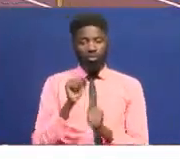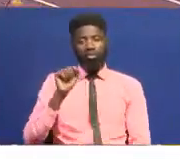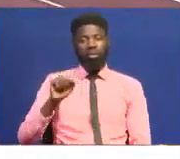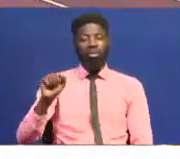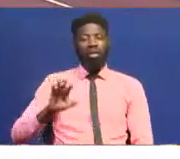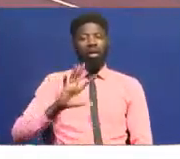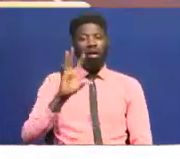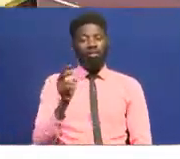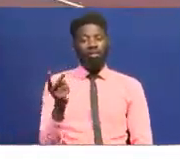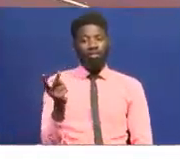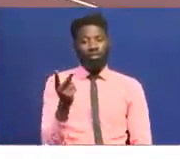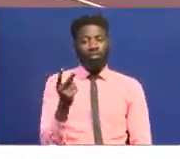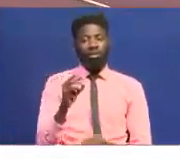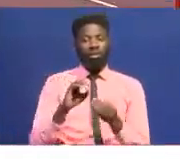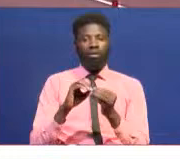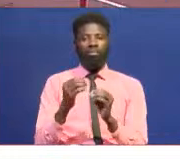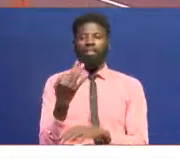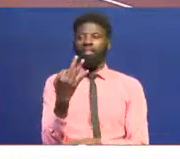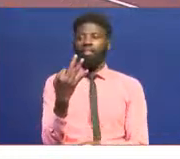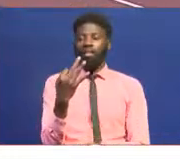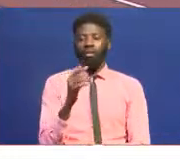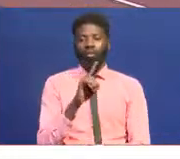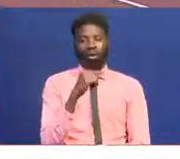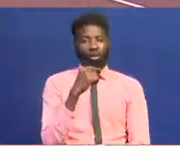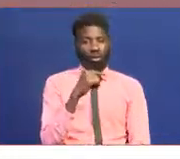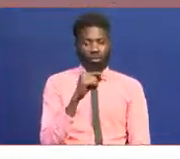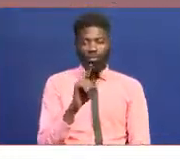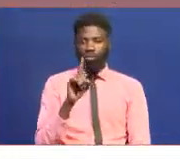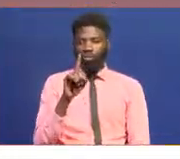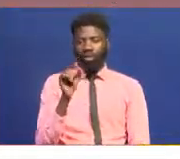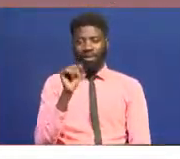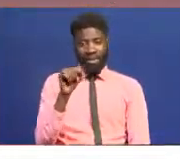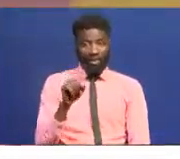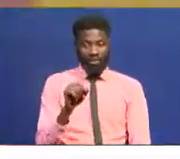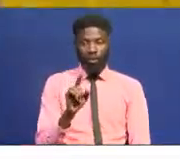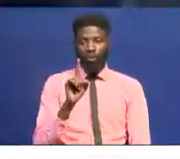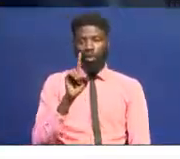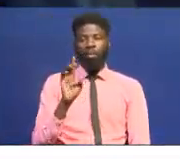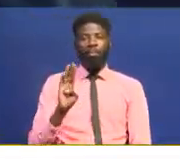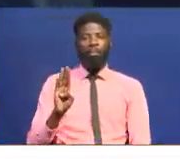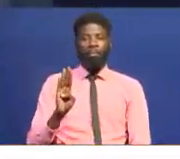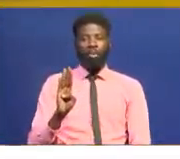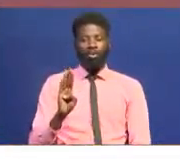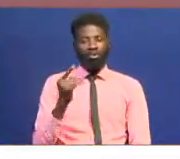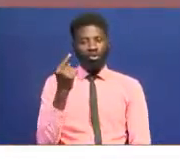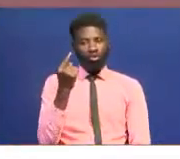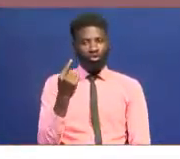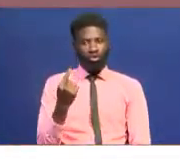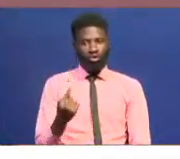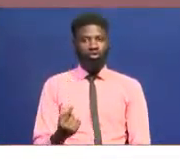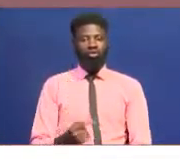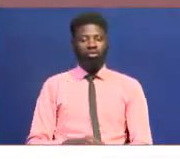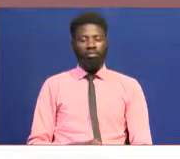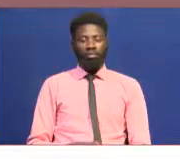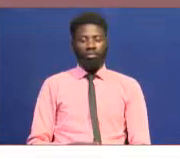are joined third with one gold, one silver, and one bronze medal each.